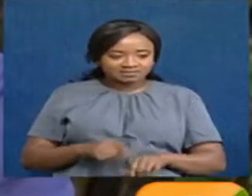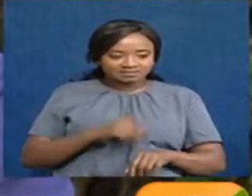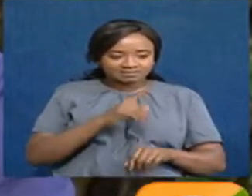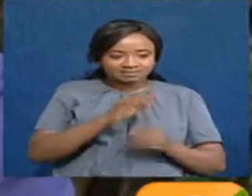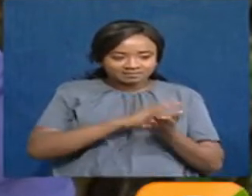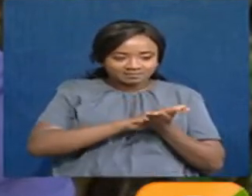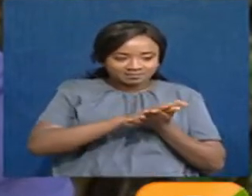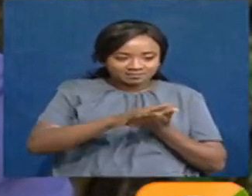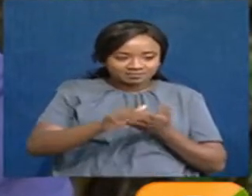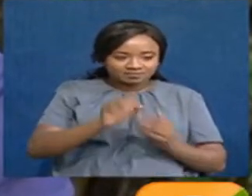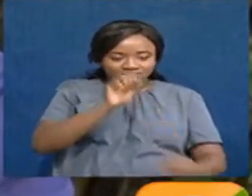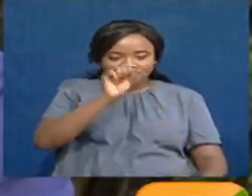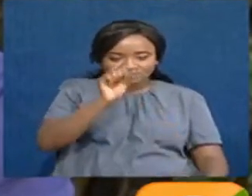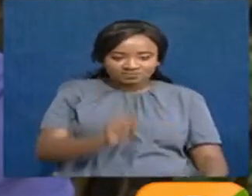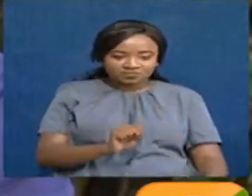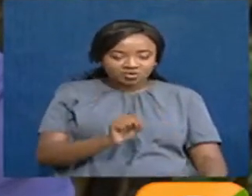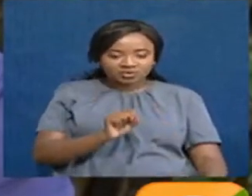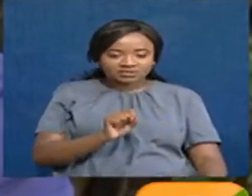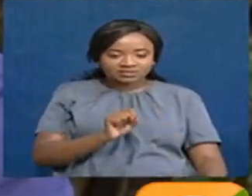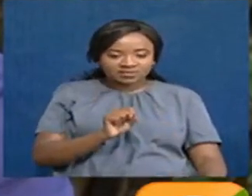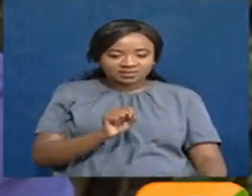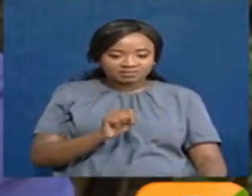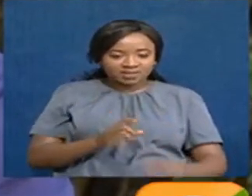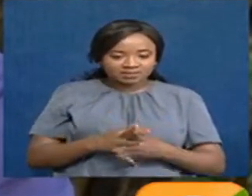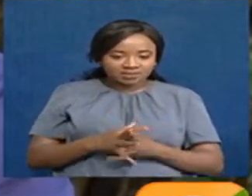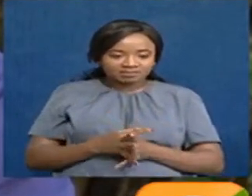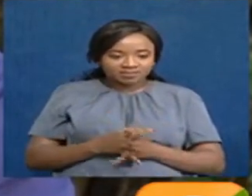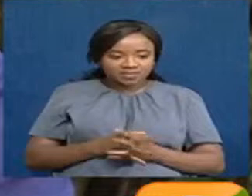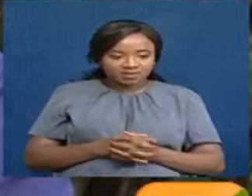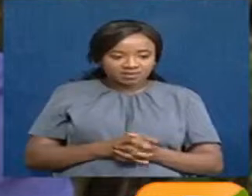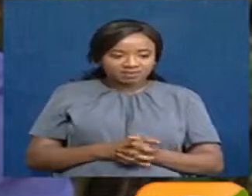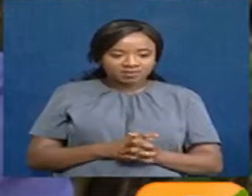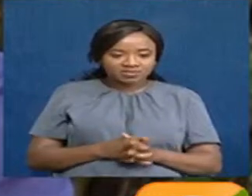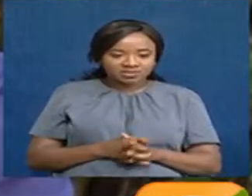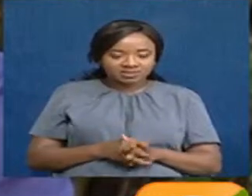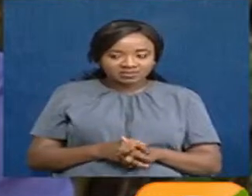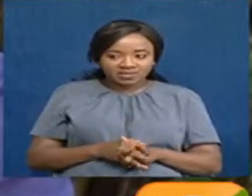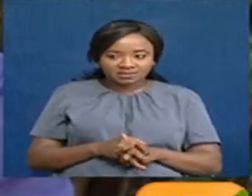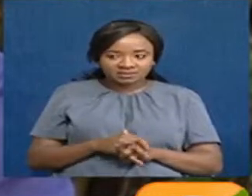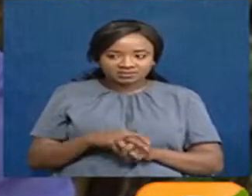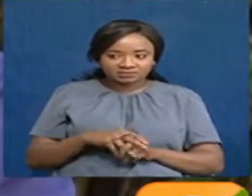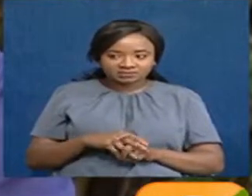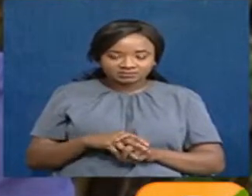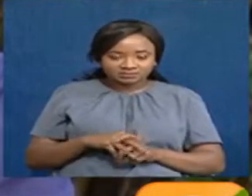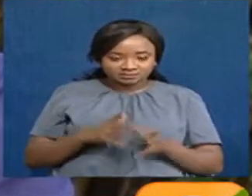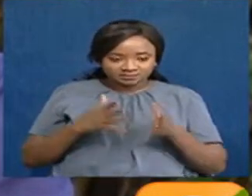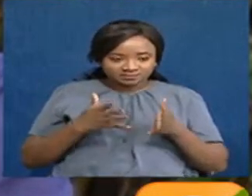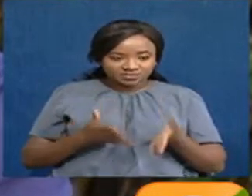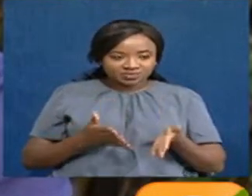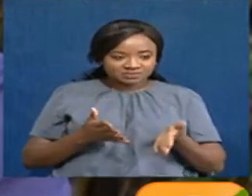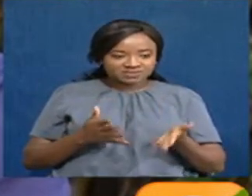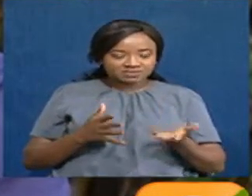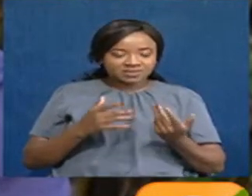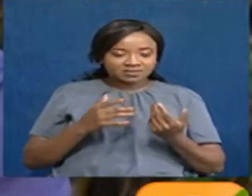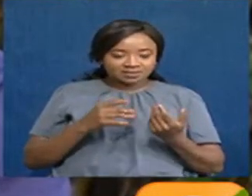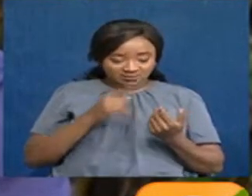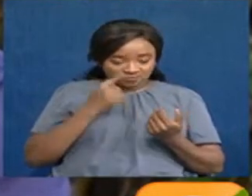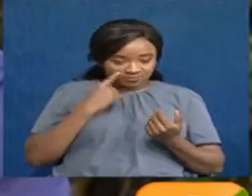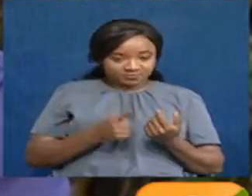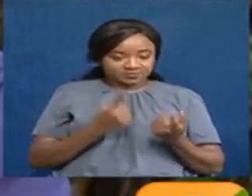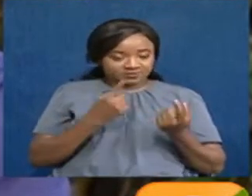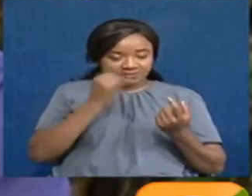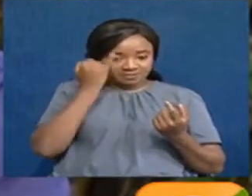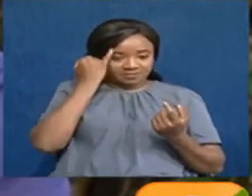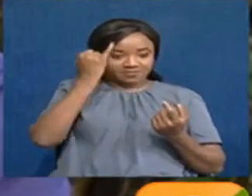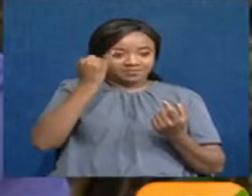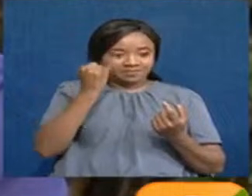white surrogate. And this is what I'm saying about that we now know and prove that the concept can work. So the